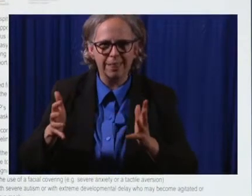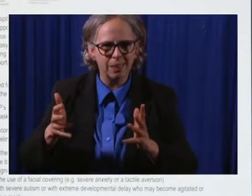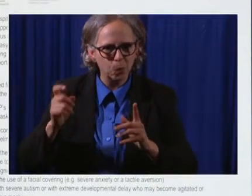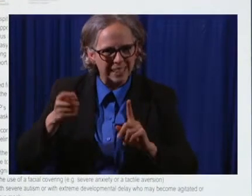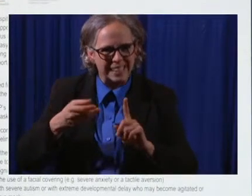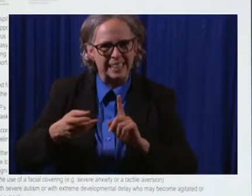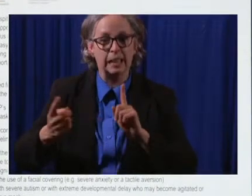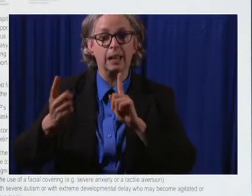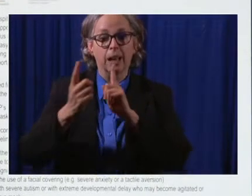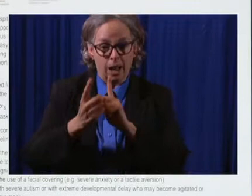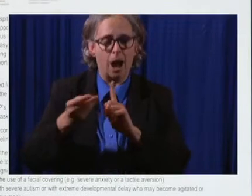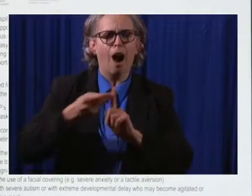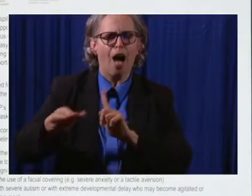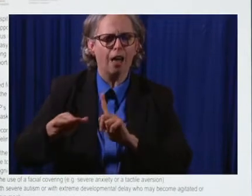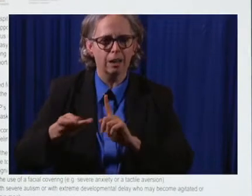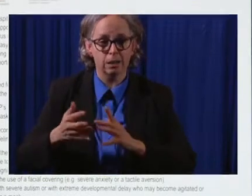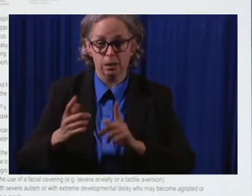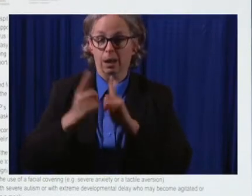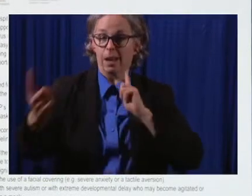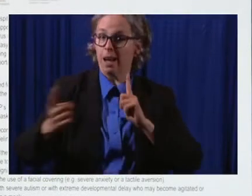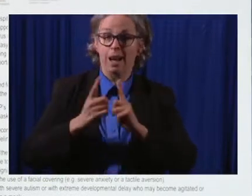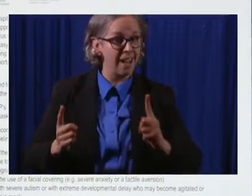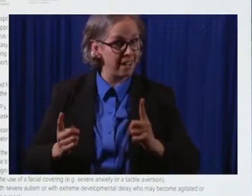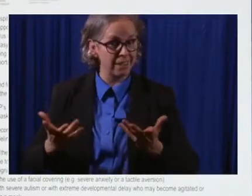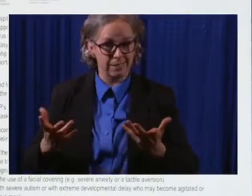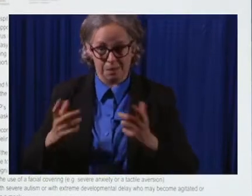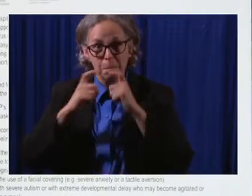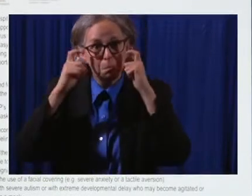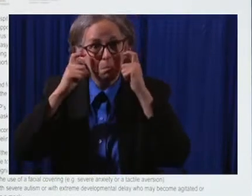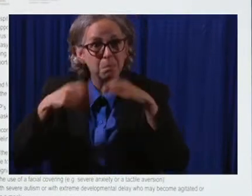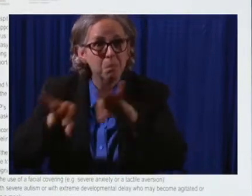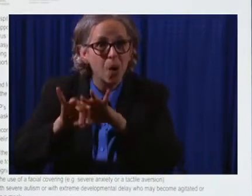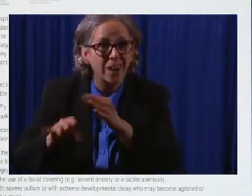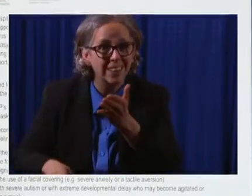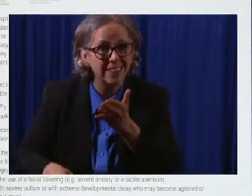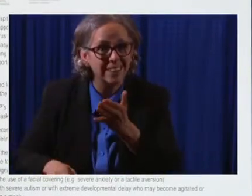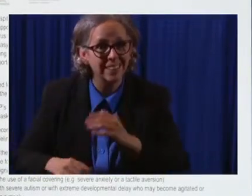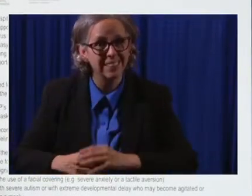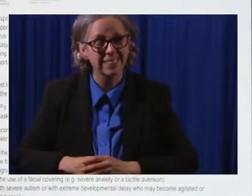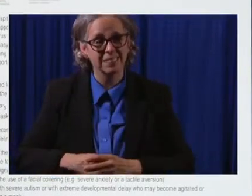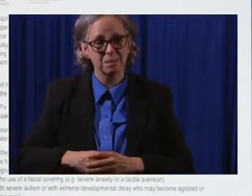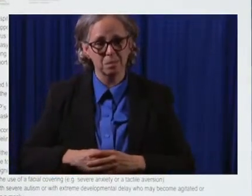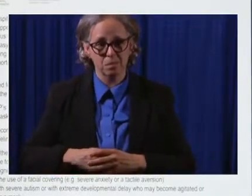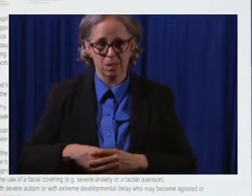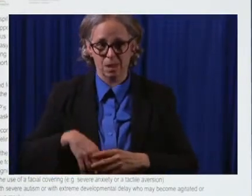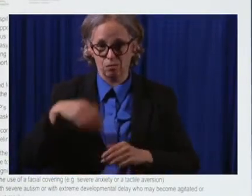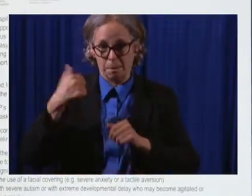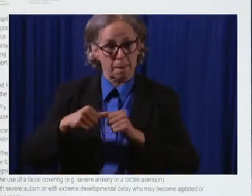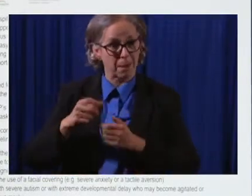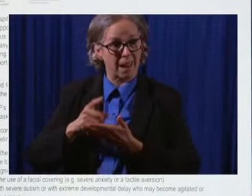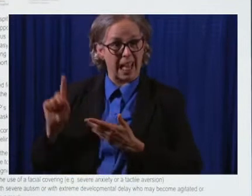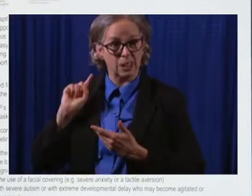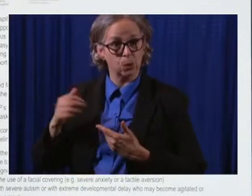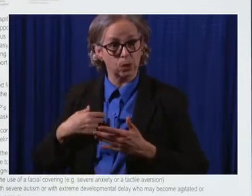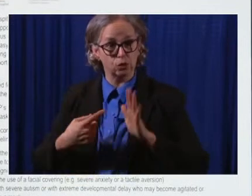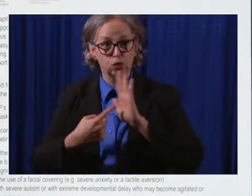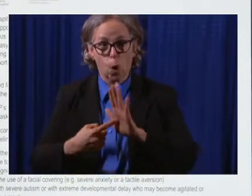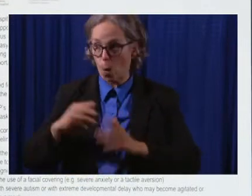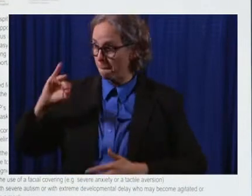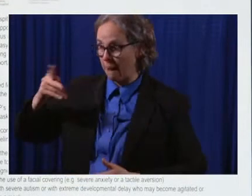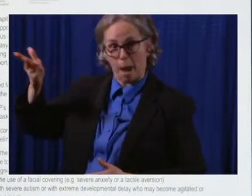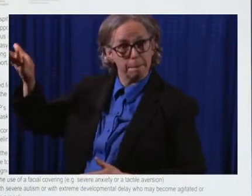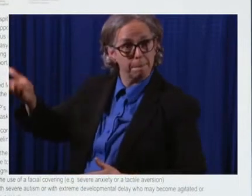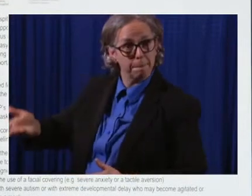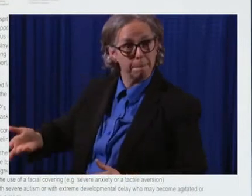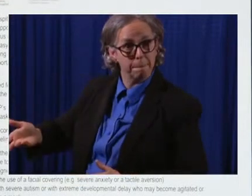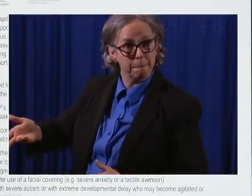is vitally important. I made a big point last week, and when we put up the map, the statewide map,